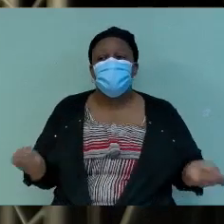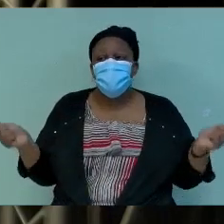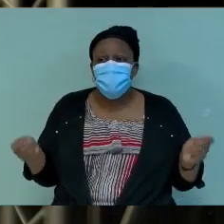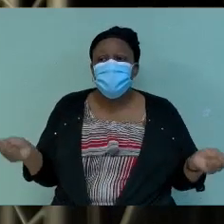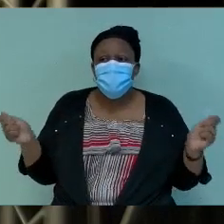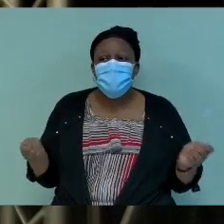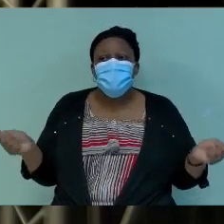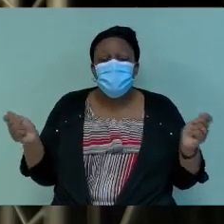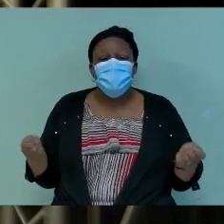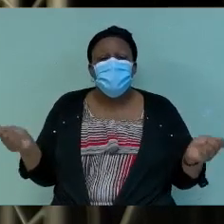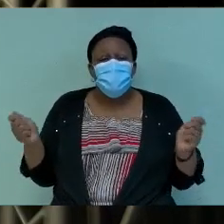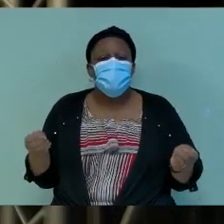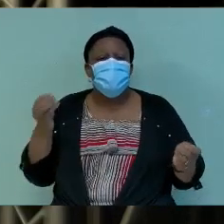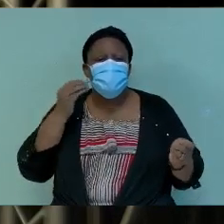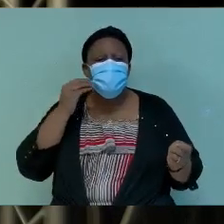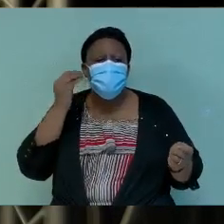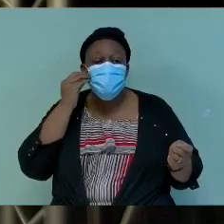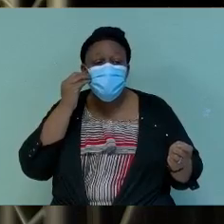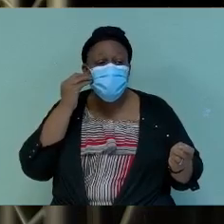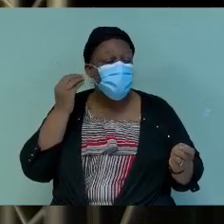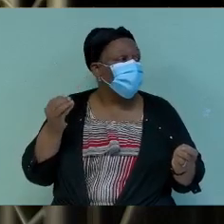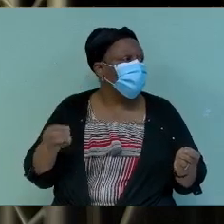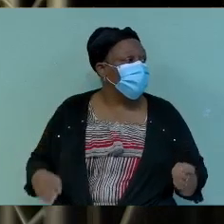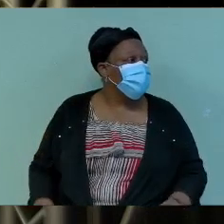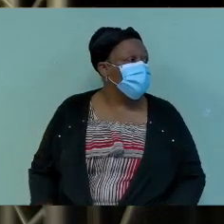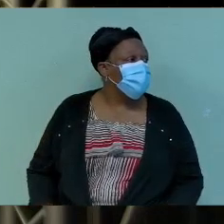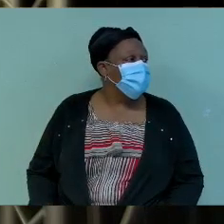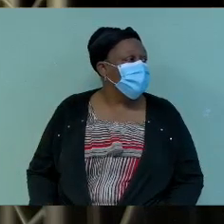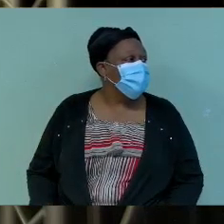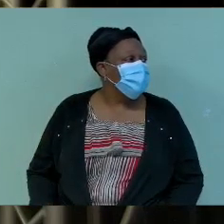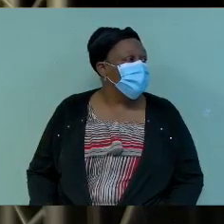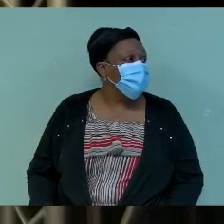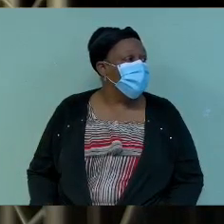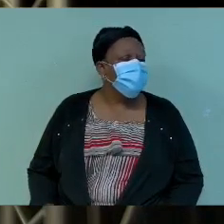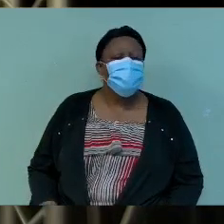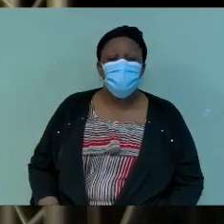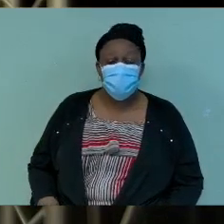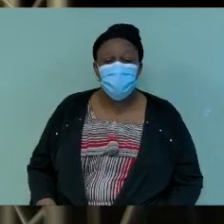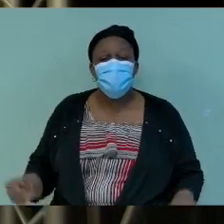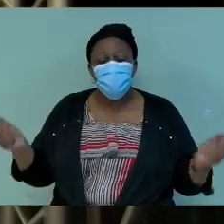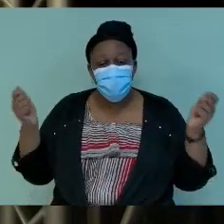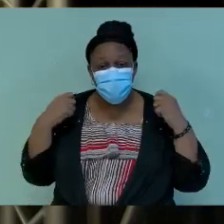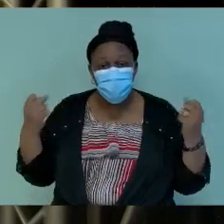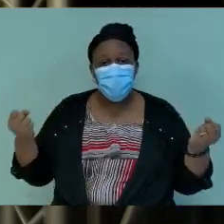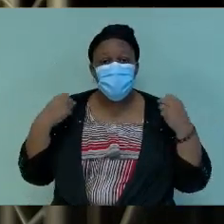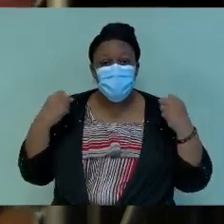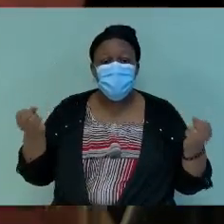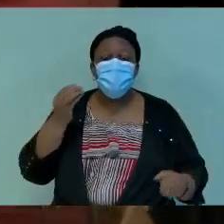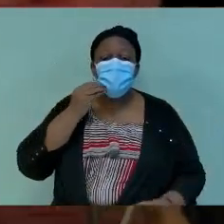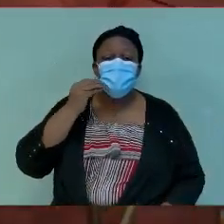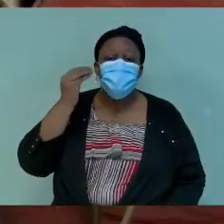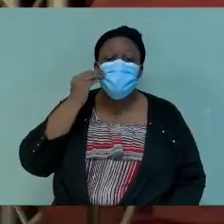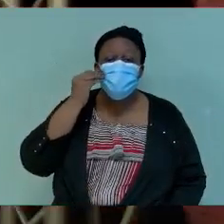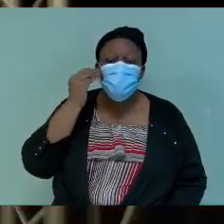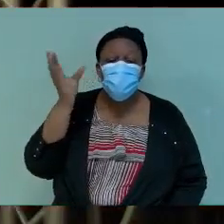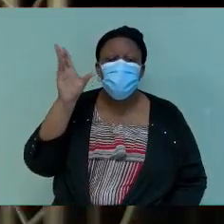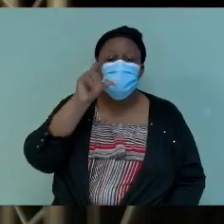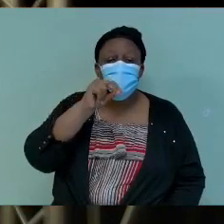veranda. And so until we ease the restrictions, I say that you exercise where you are.